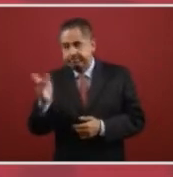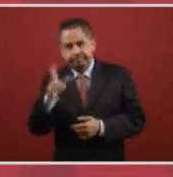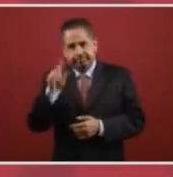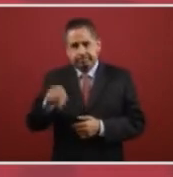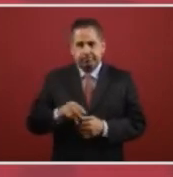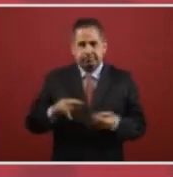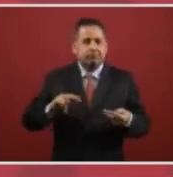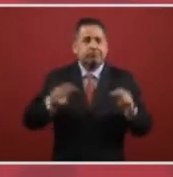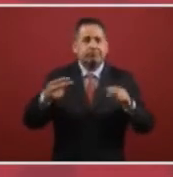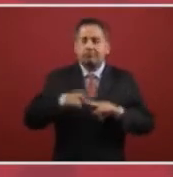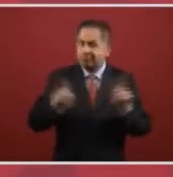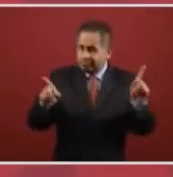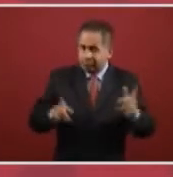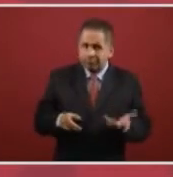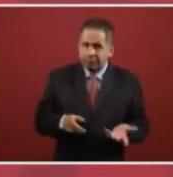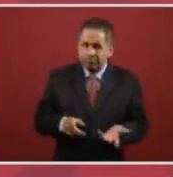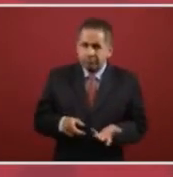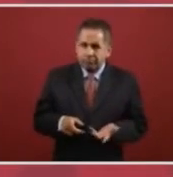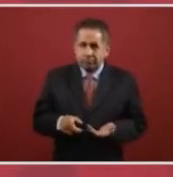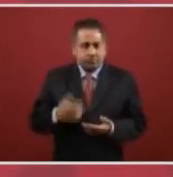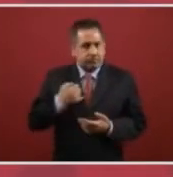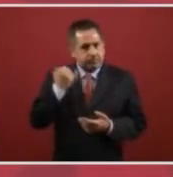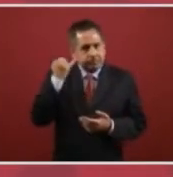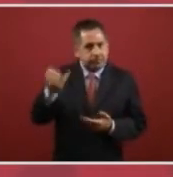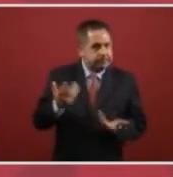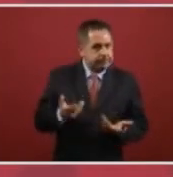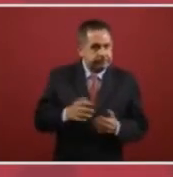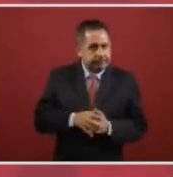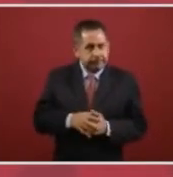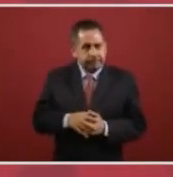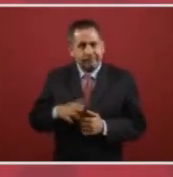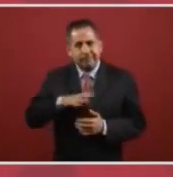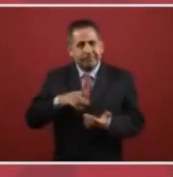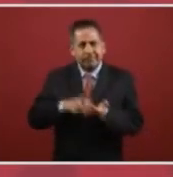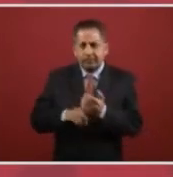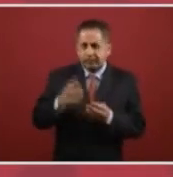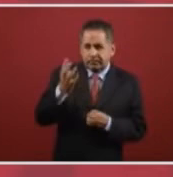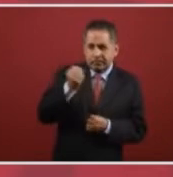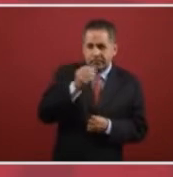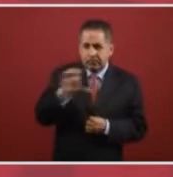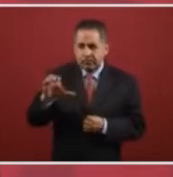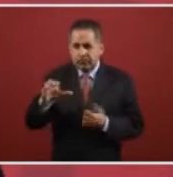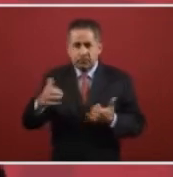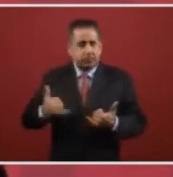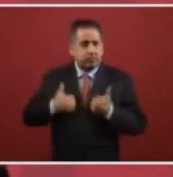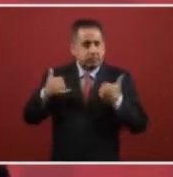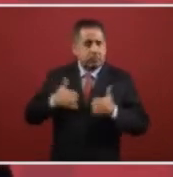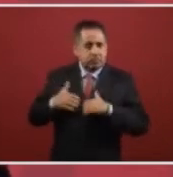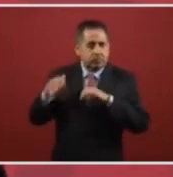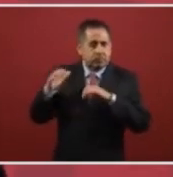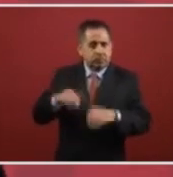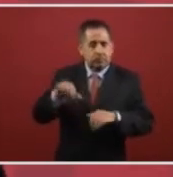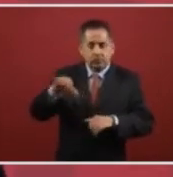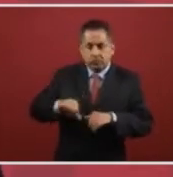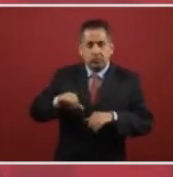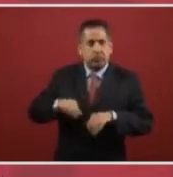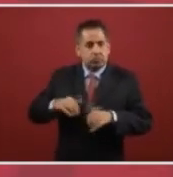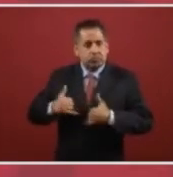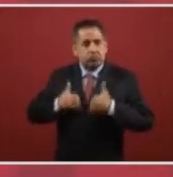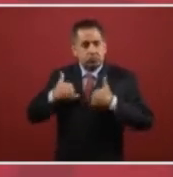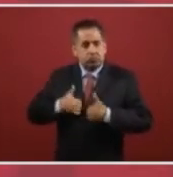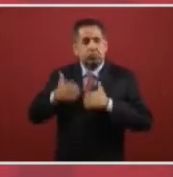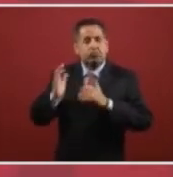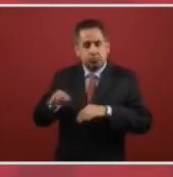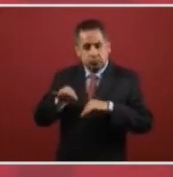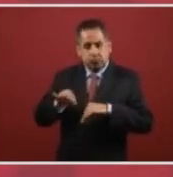that. On the contrary, imagine there's 900,000 youth